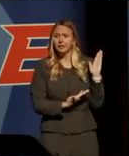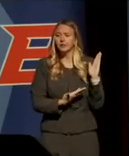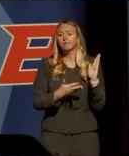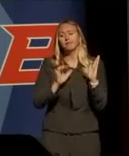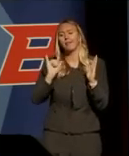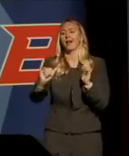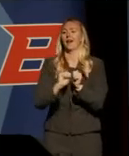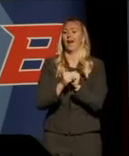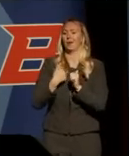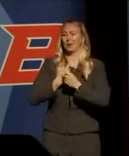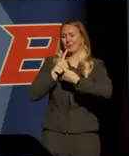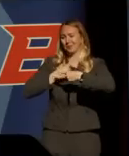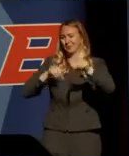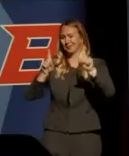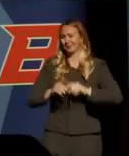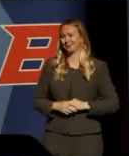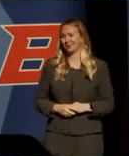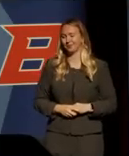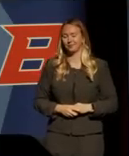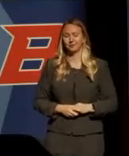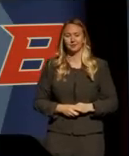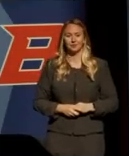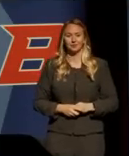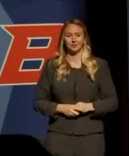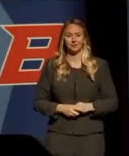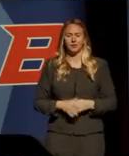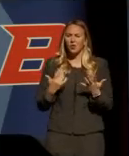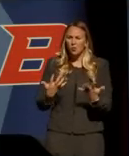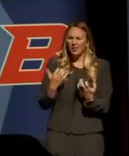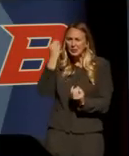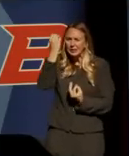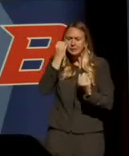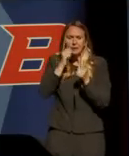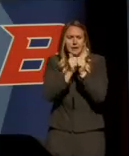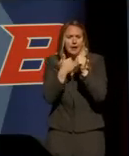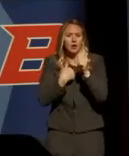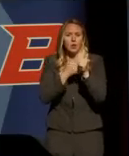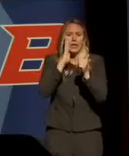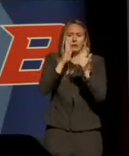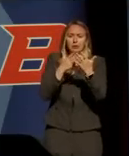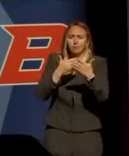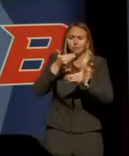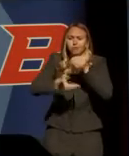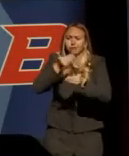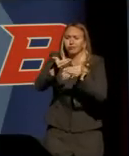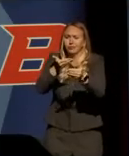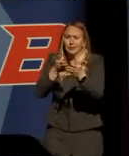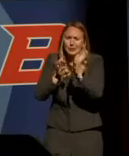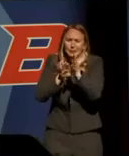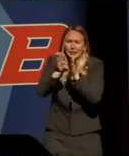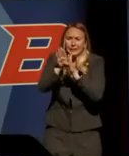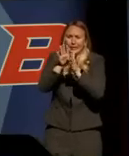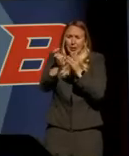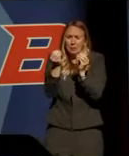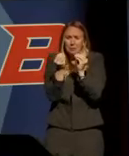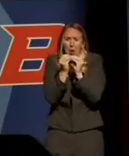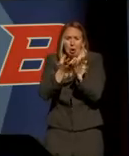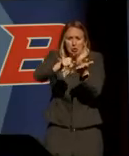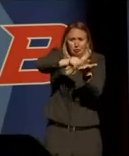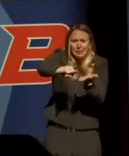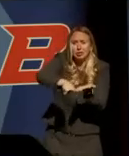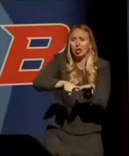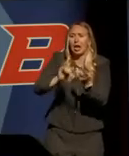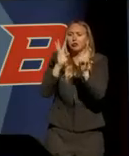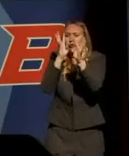We wanted to think about how we would drive forward new research and creative activity, because that is an